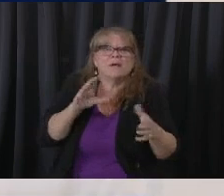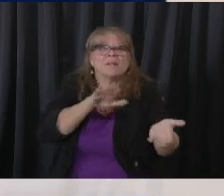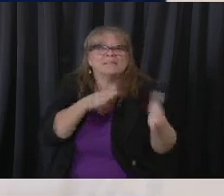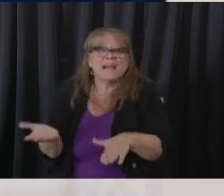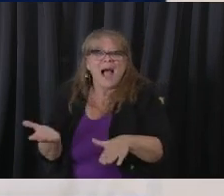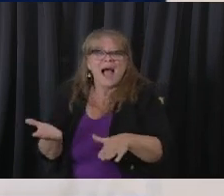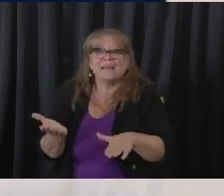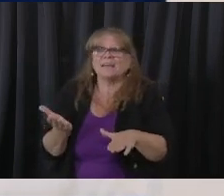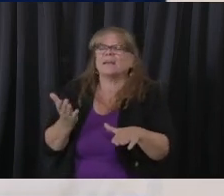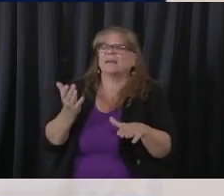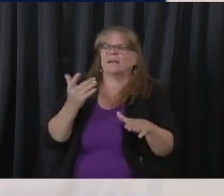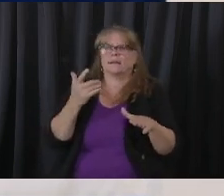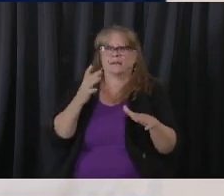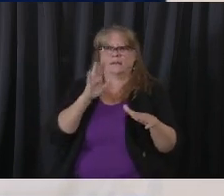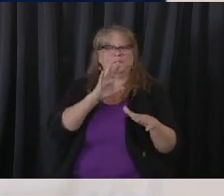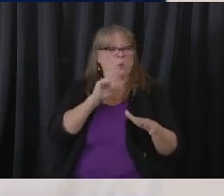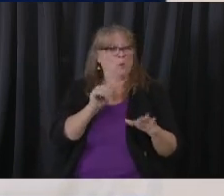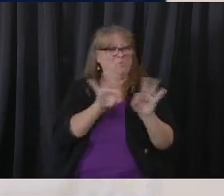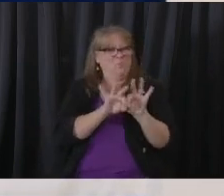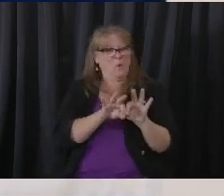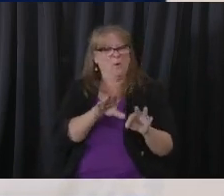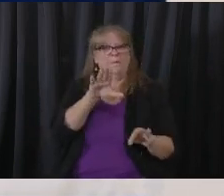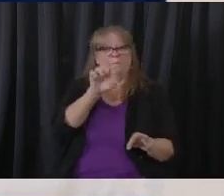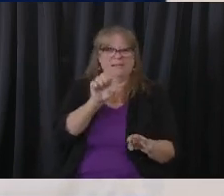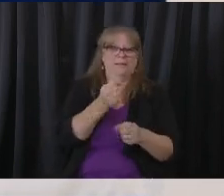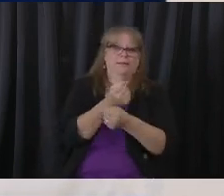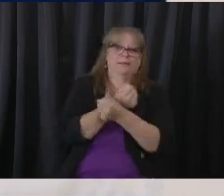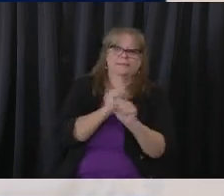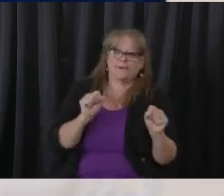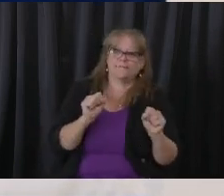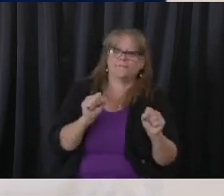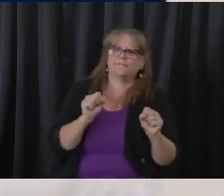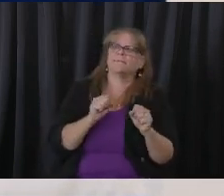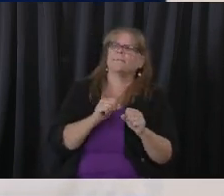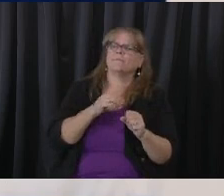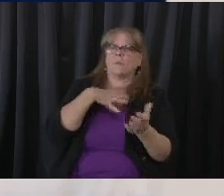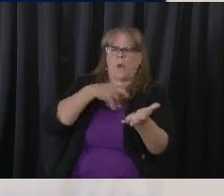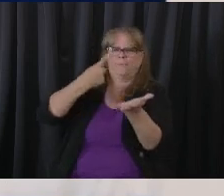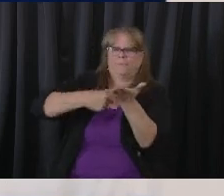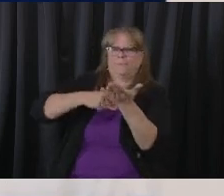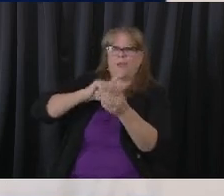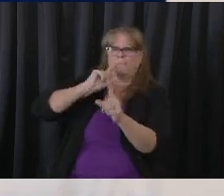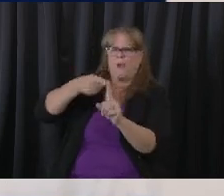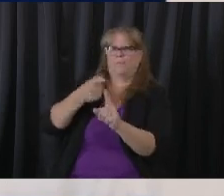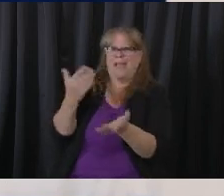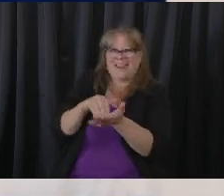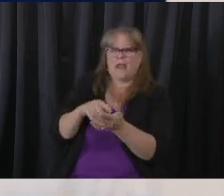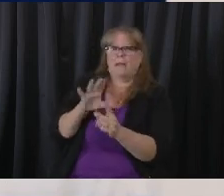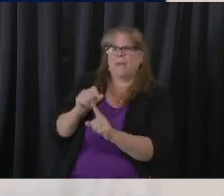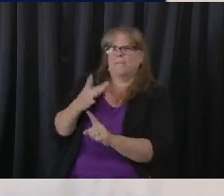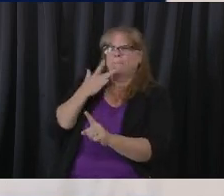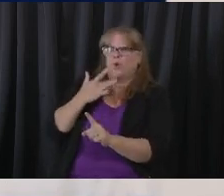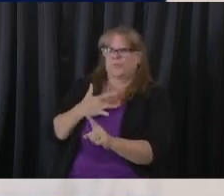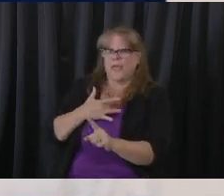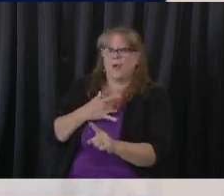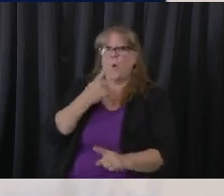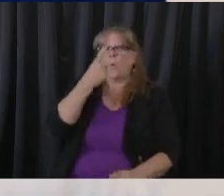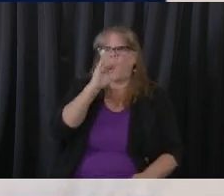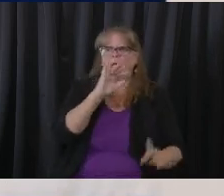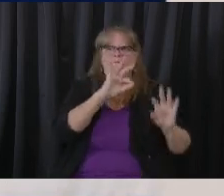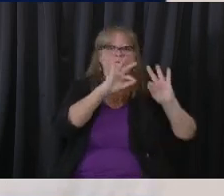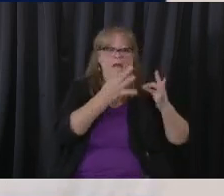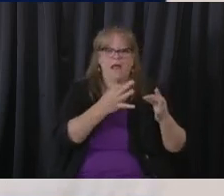my son's having 10th birthday. They're having 4 or 5 kids going bike riding. So they're going to set up some obstacles. They're going to go to a big park, and they're going to